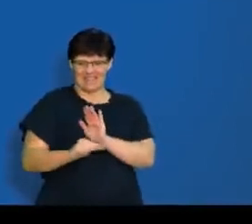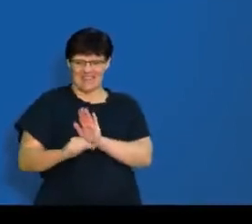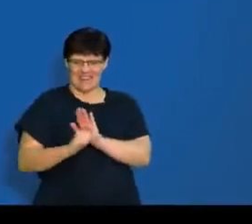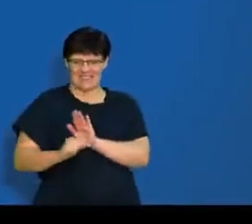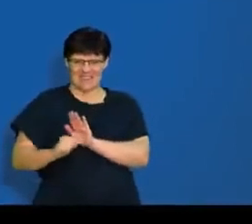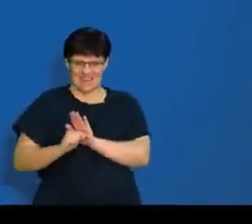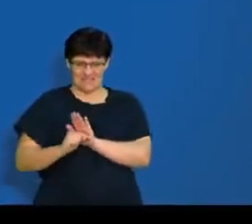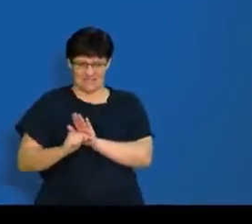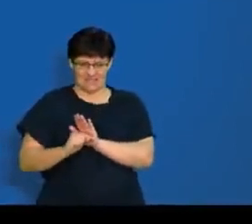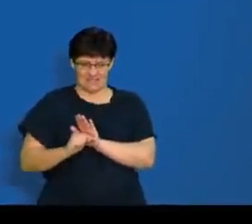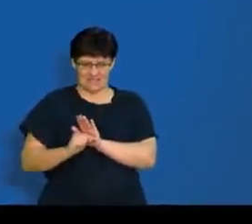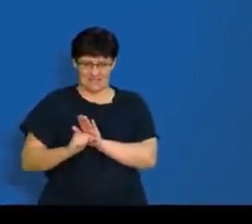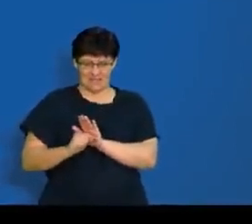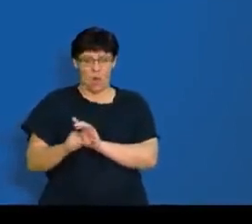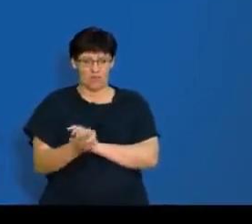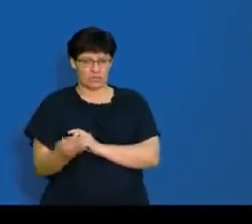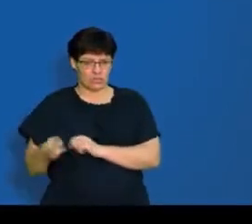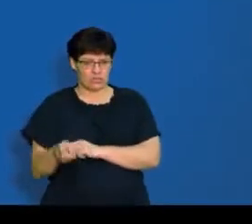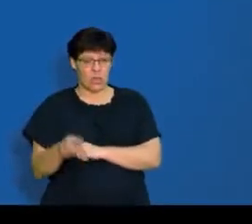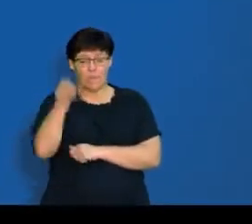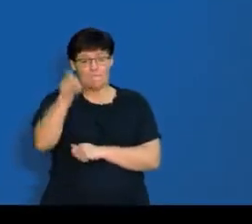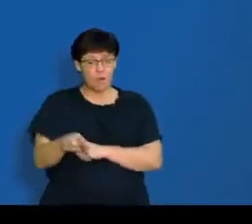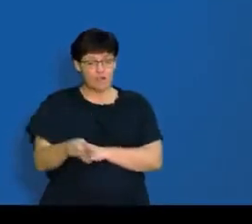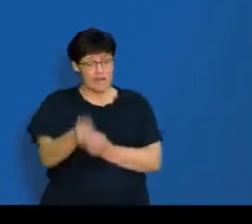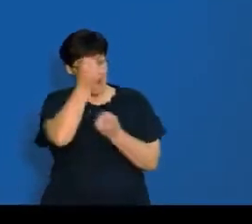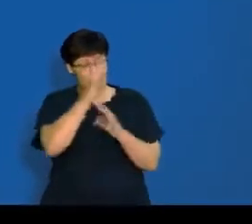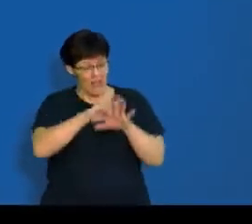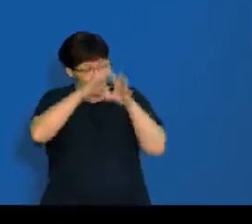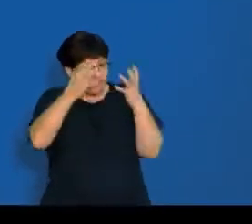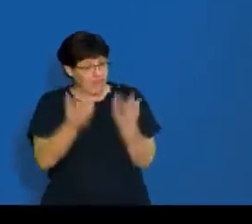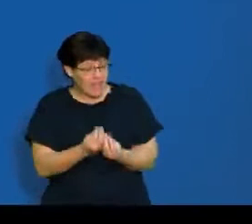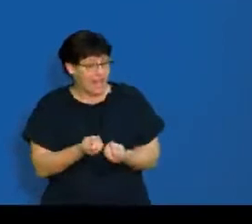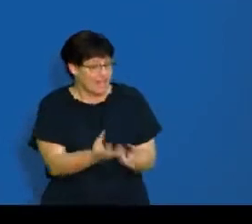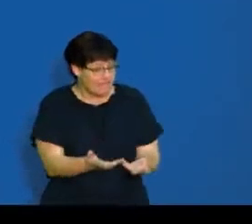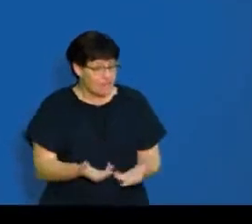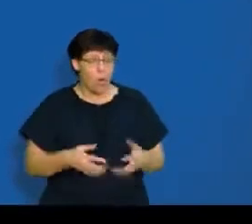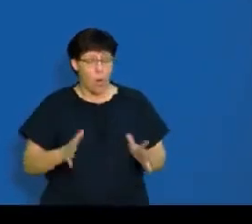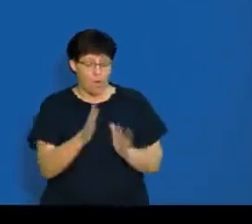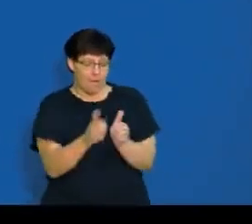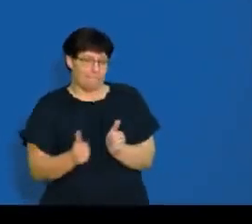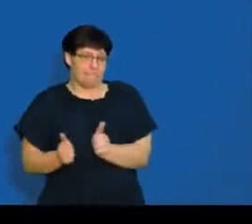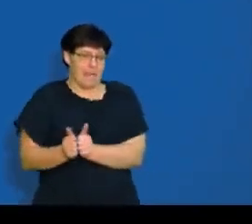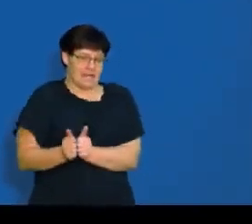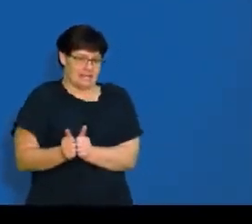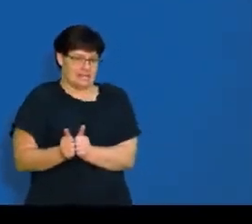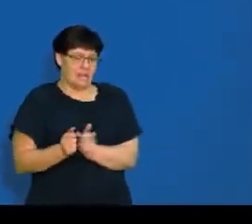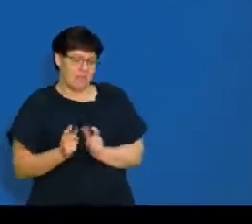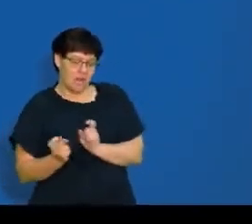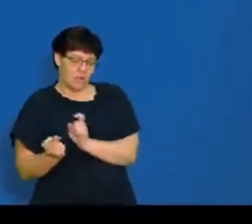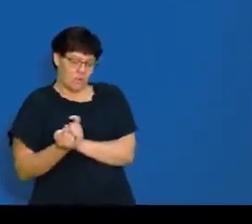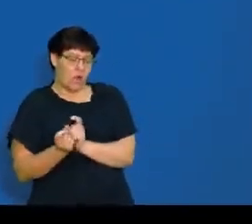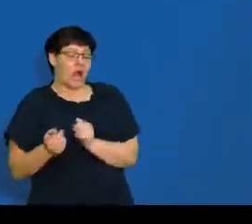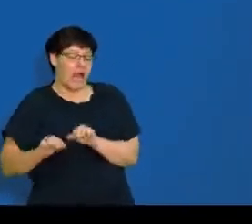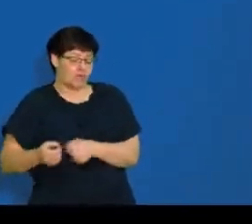source. Is this person giving all the information? Is this person biased towards or against